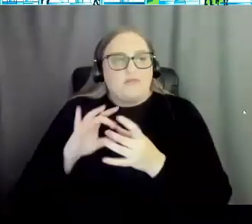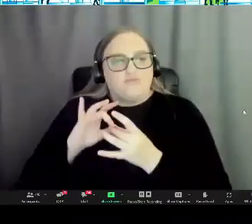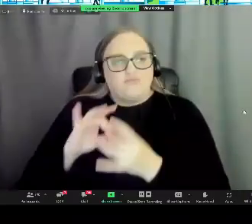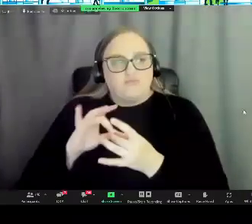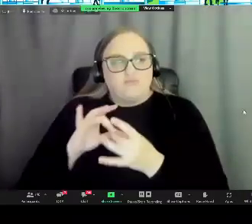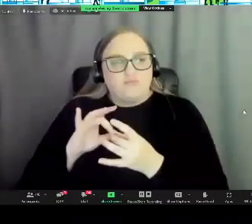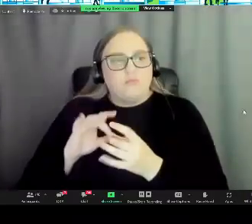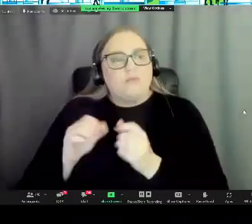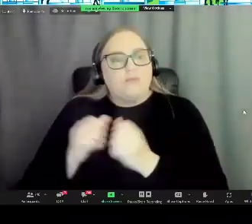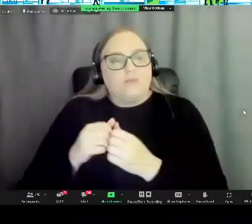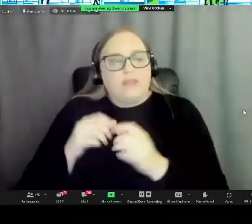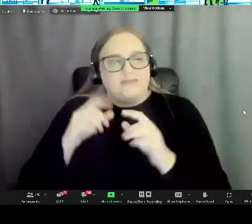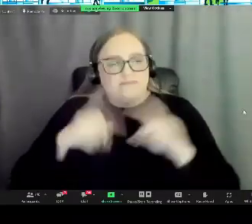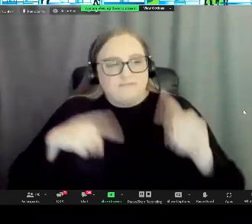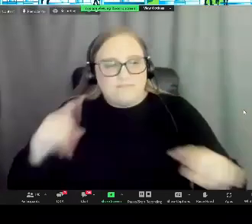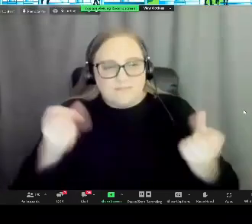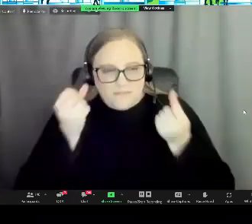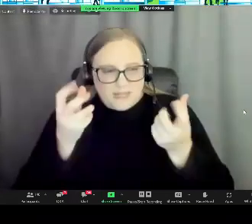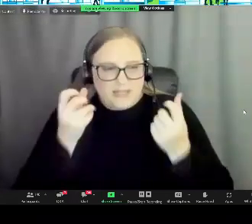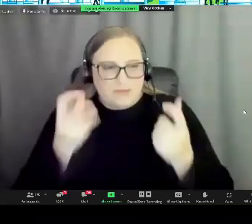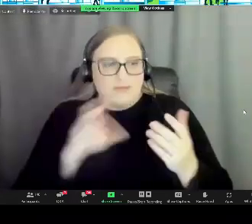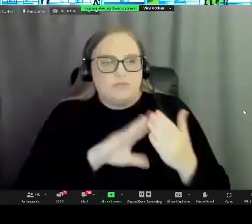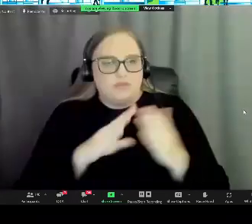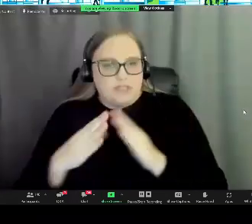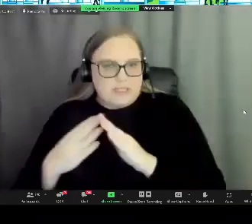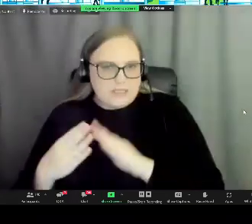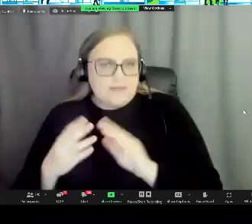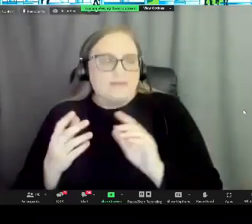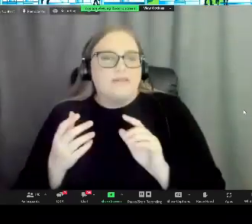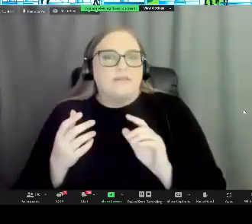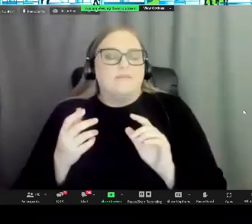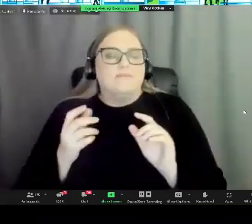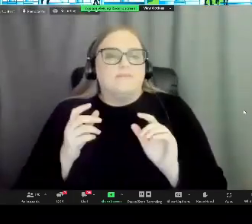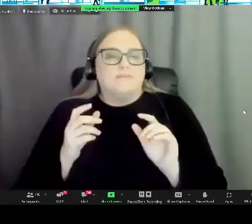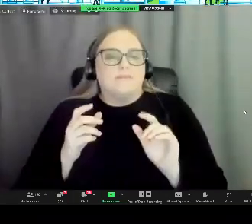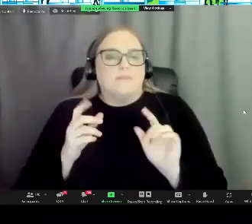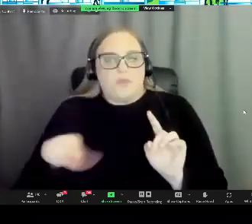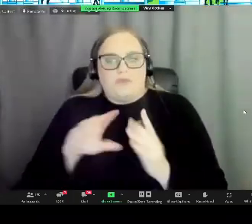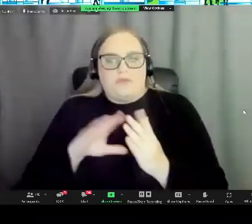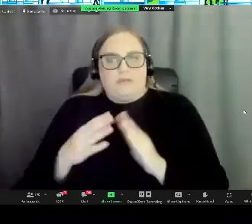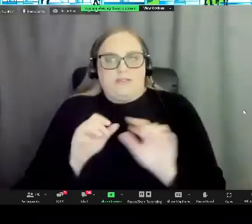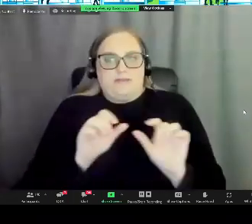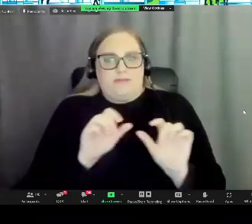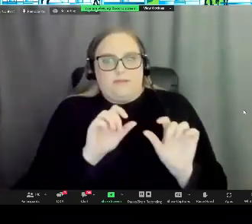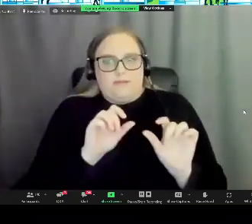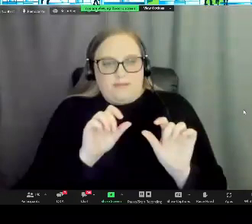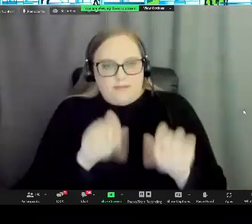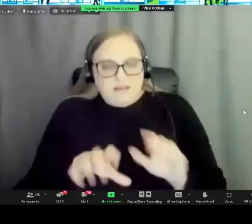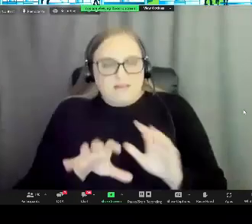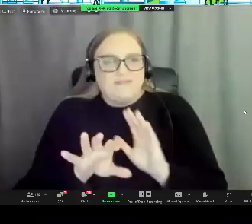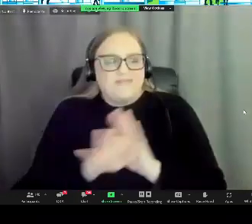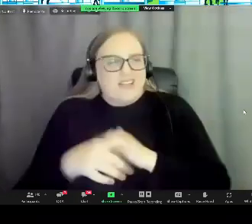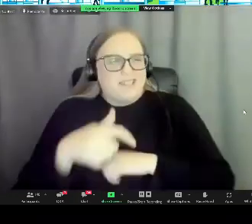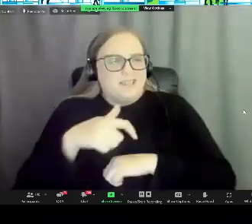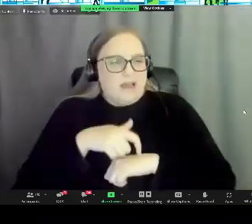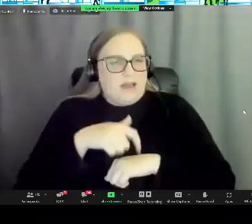numerous communities that can find the time to really